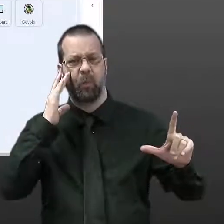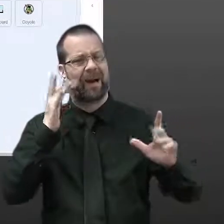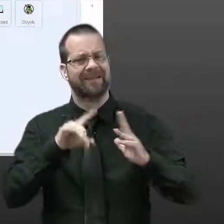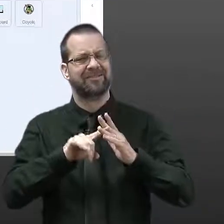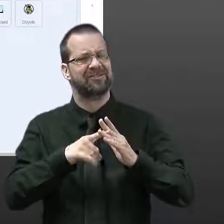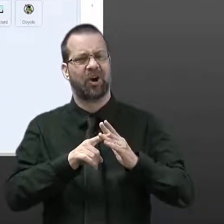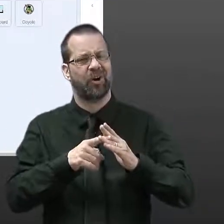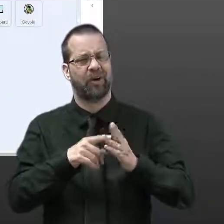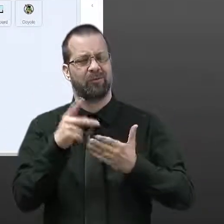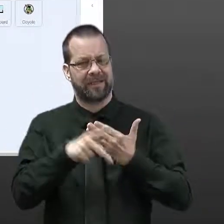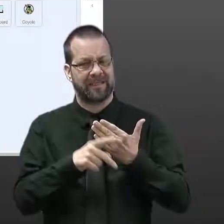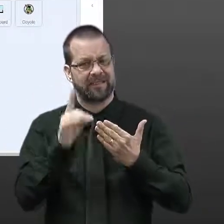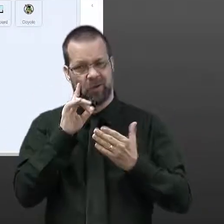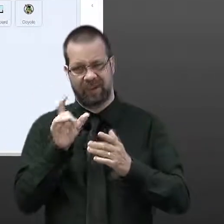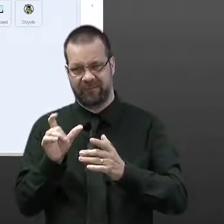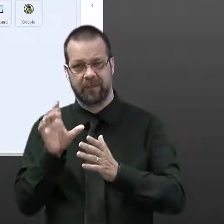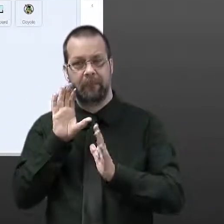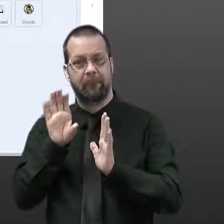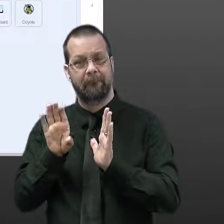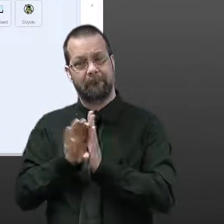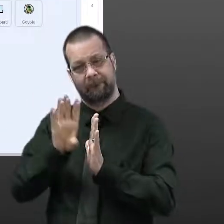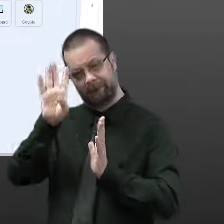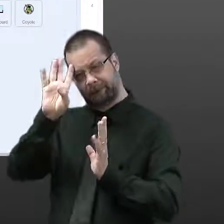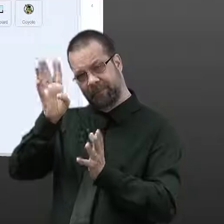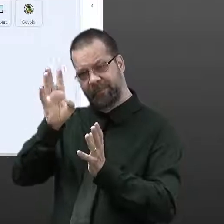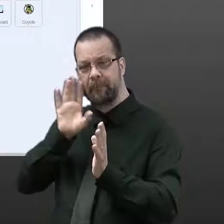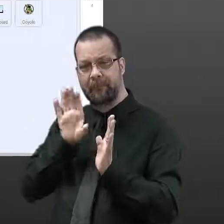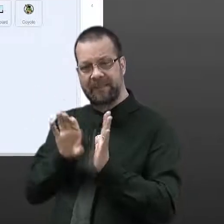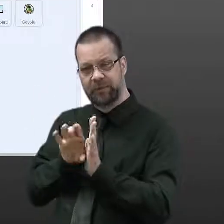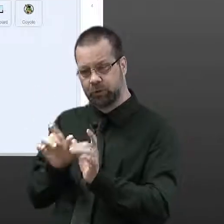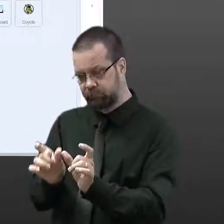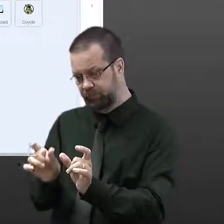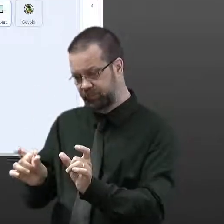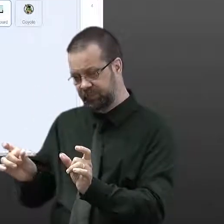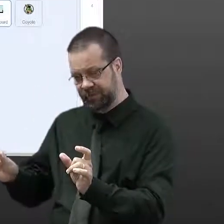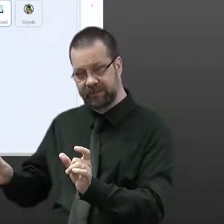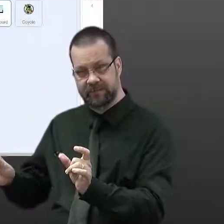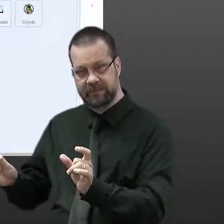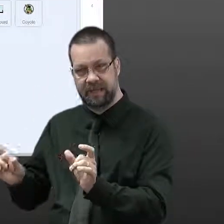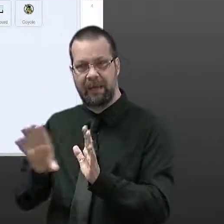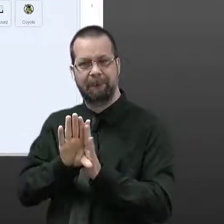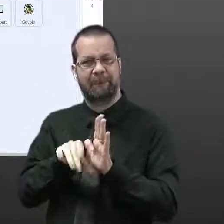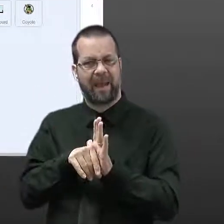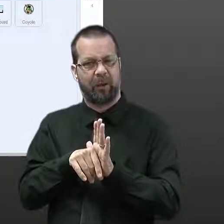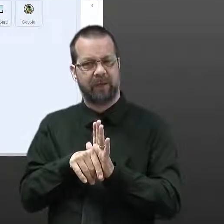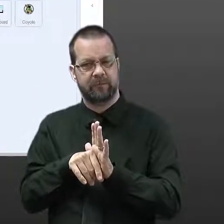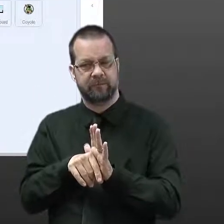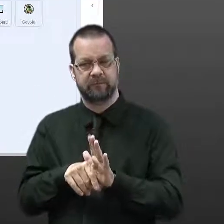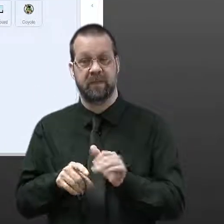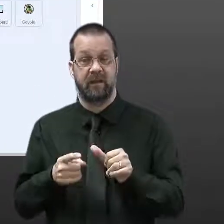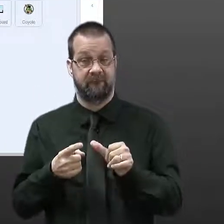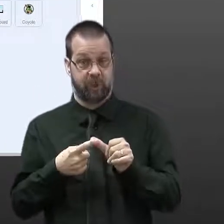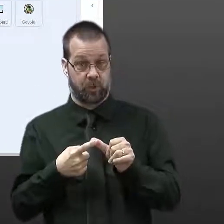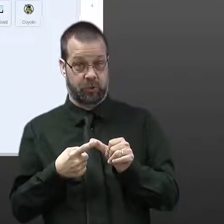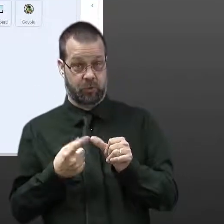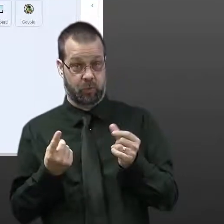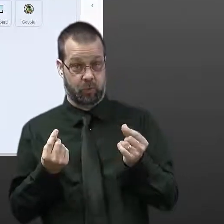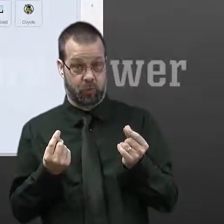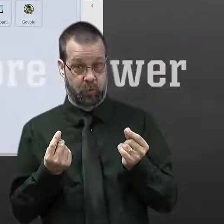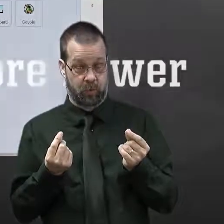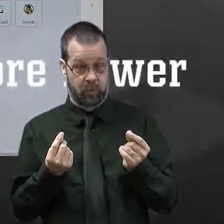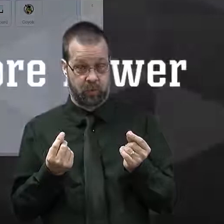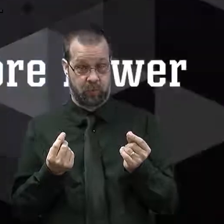coding view. The reason that we're using a starter project is so we can have some custom sprites and the backdrop. To get